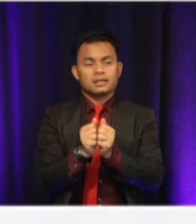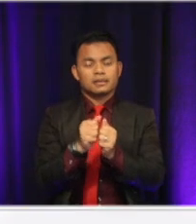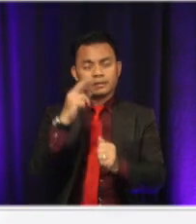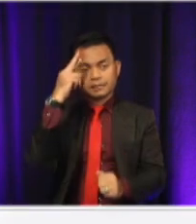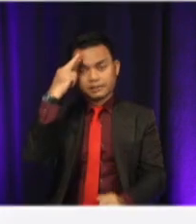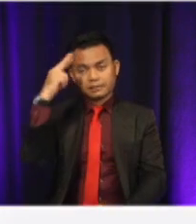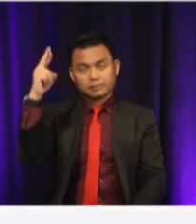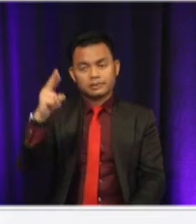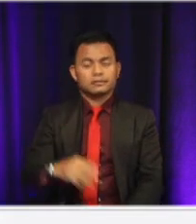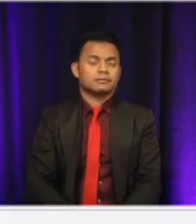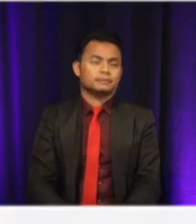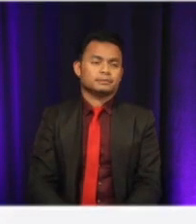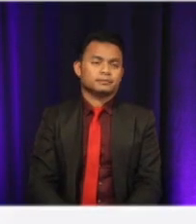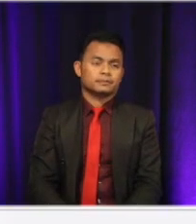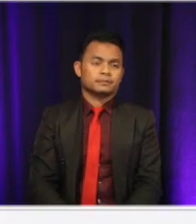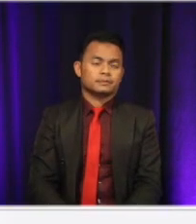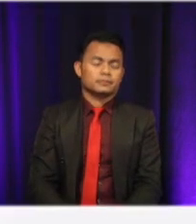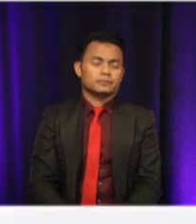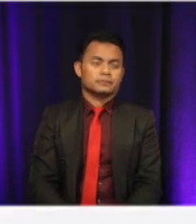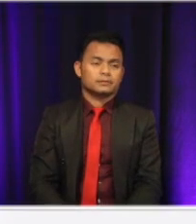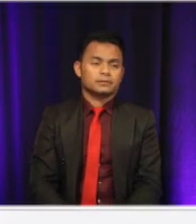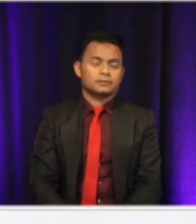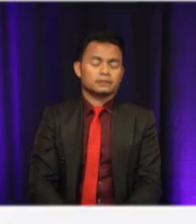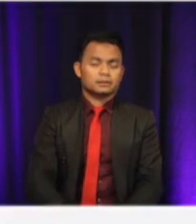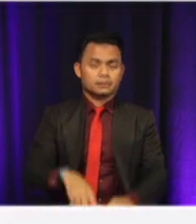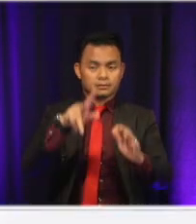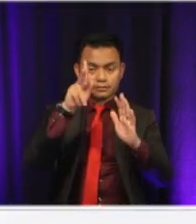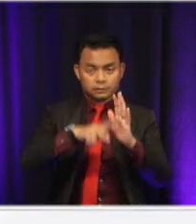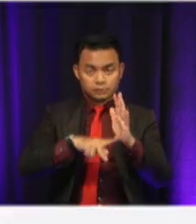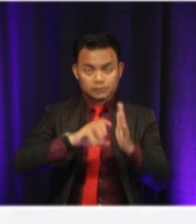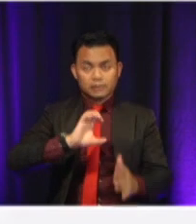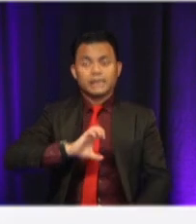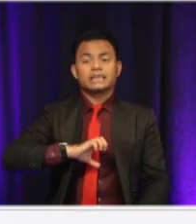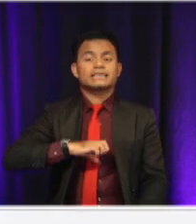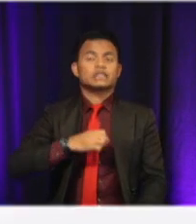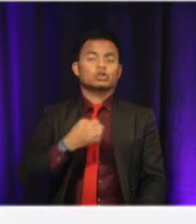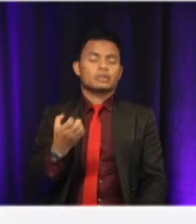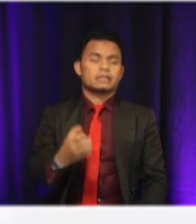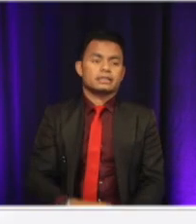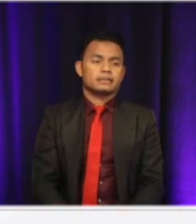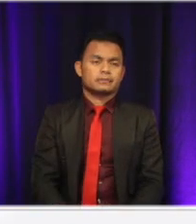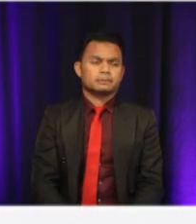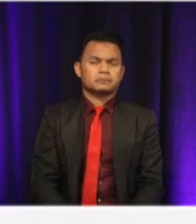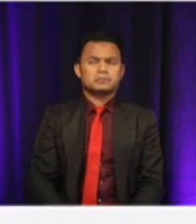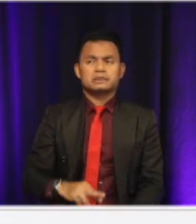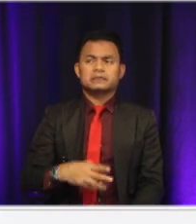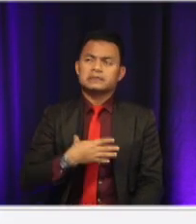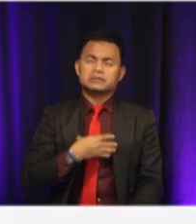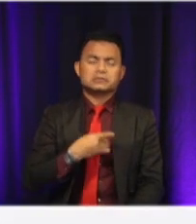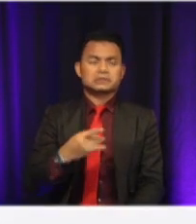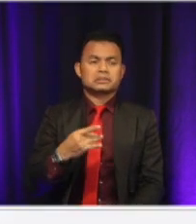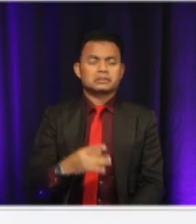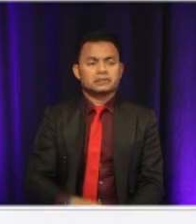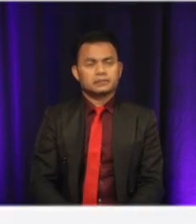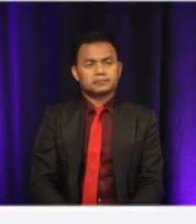the lack of enthusiasm. Her daughter doesn't seem to be interested in the breakfast she's